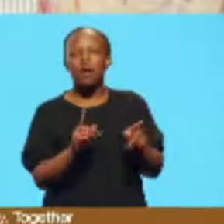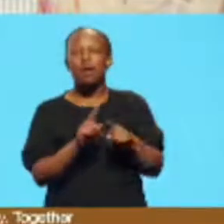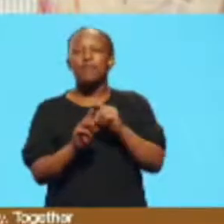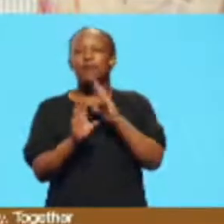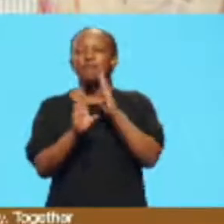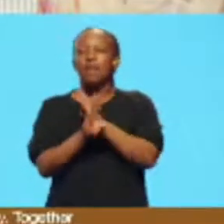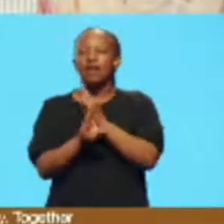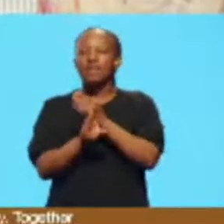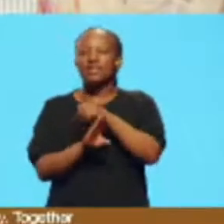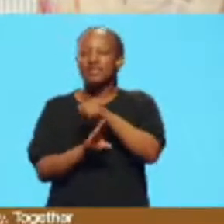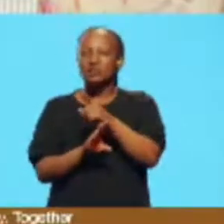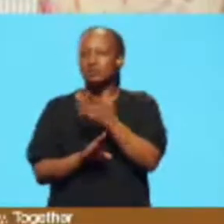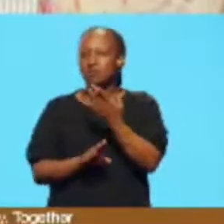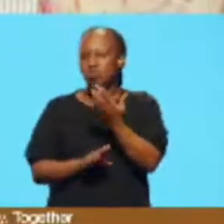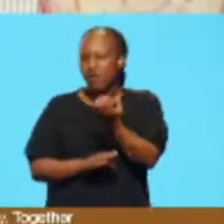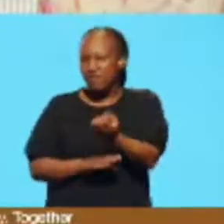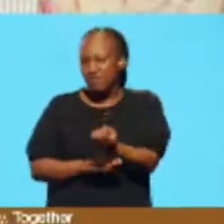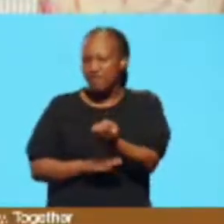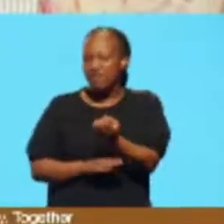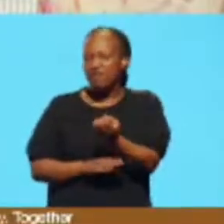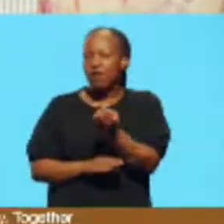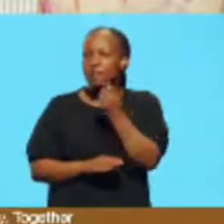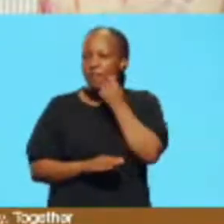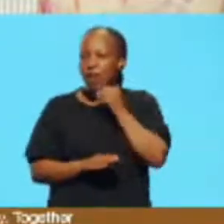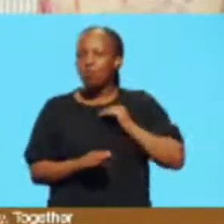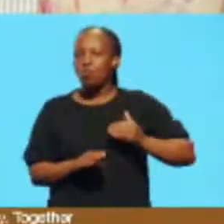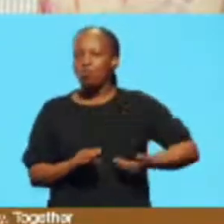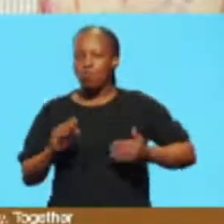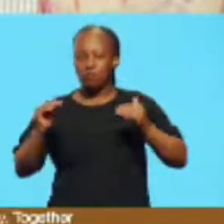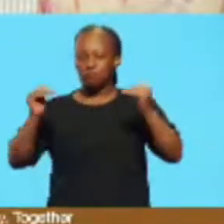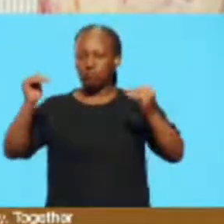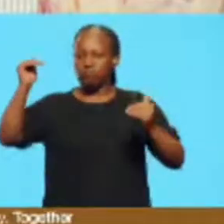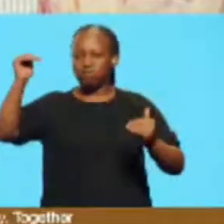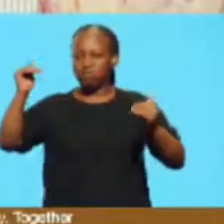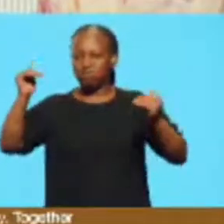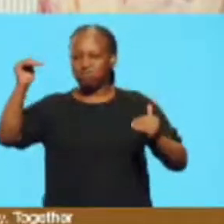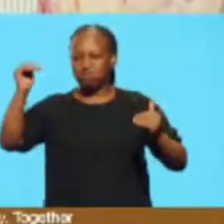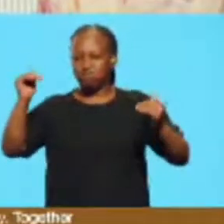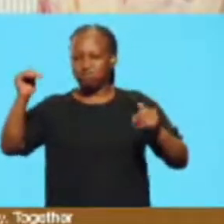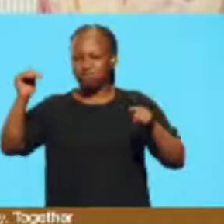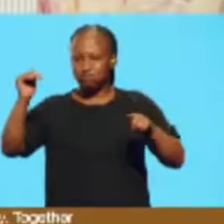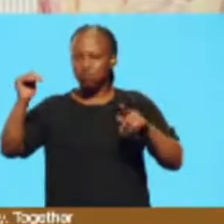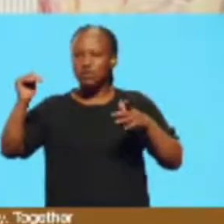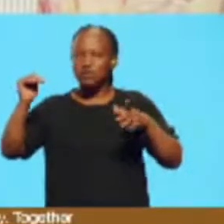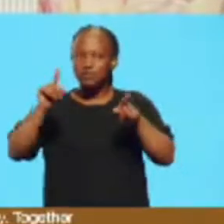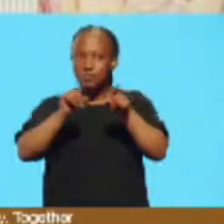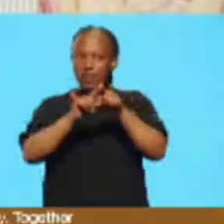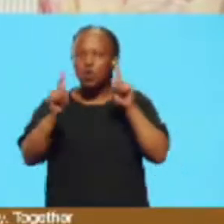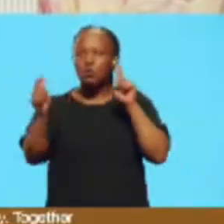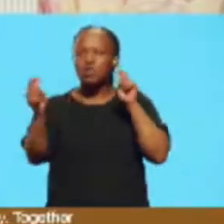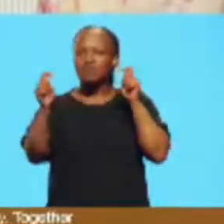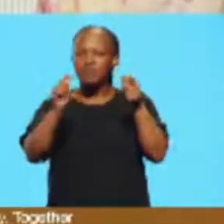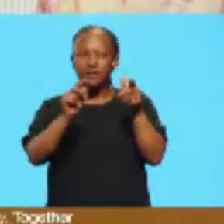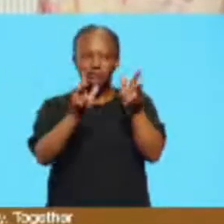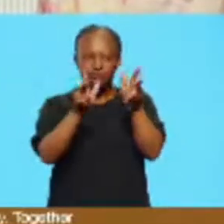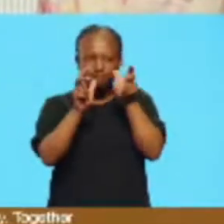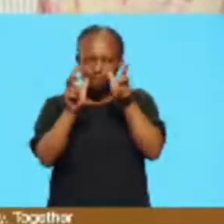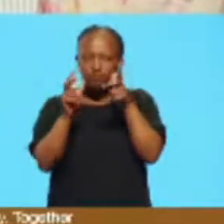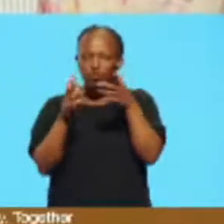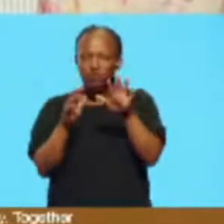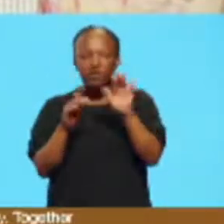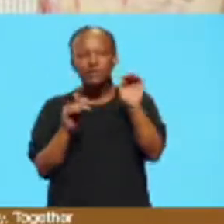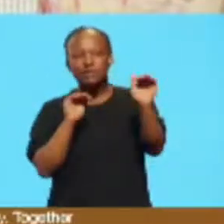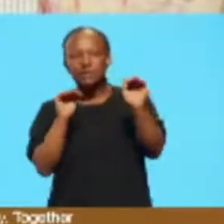sector, there is still that gender wage gap. There is still that class ceiling. That is why when we are doing transformation hearings, we also call